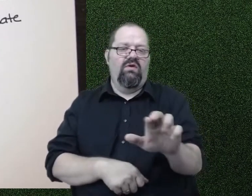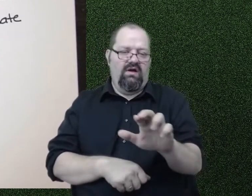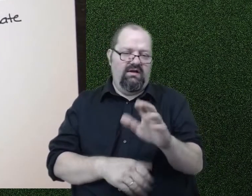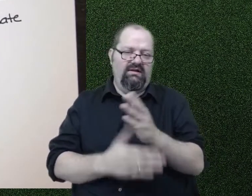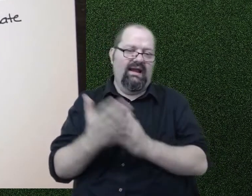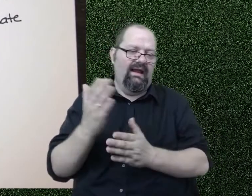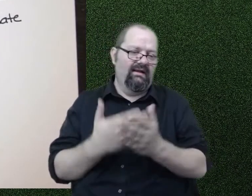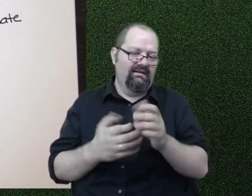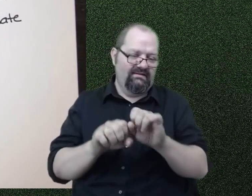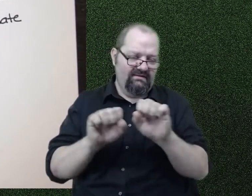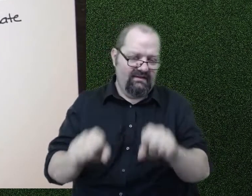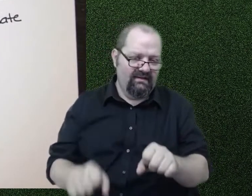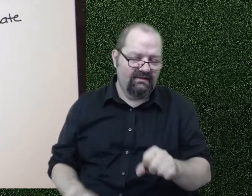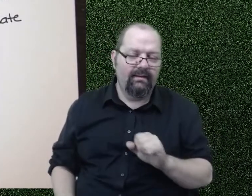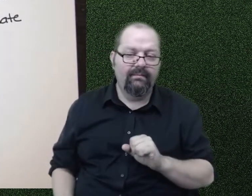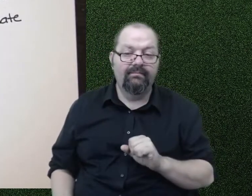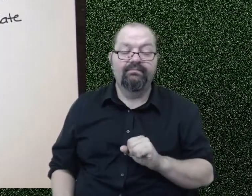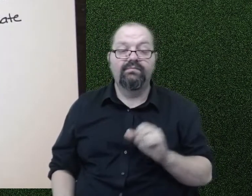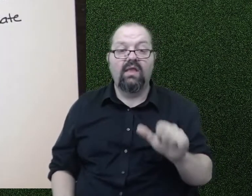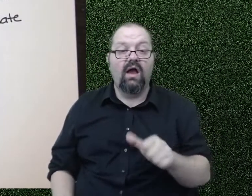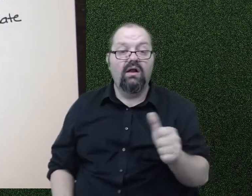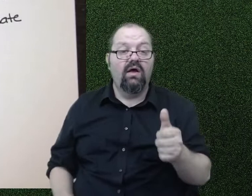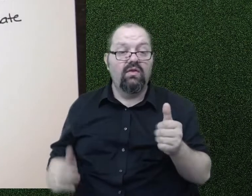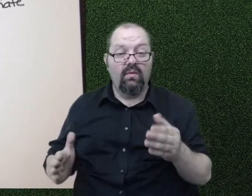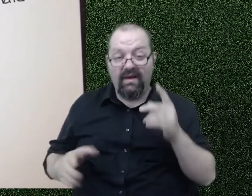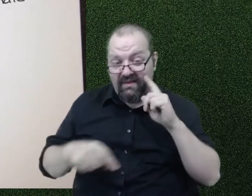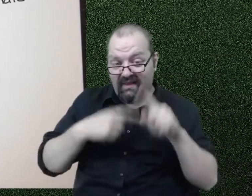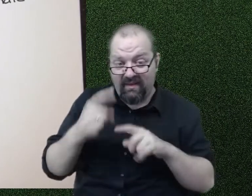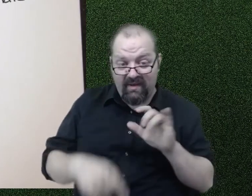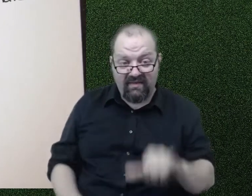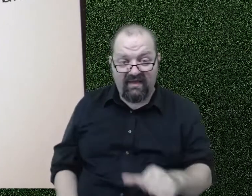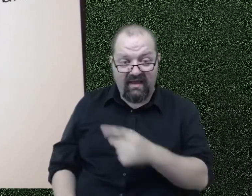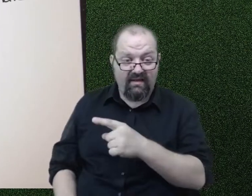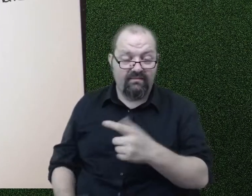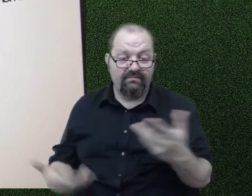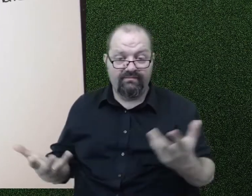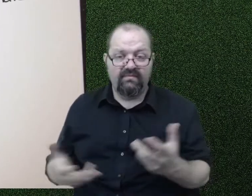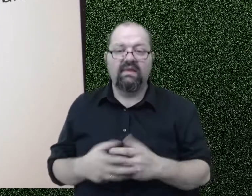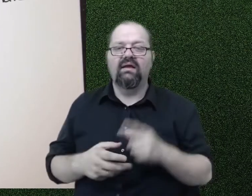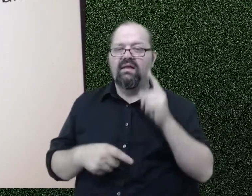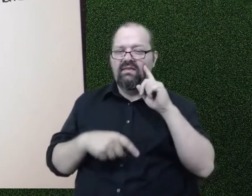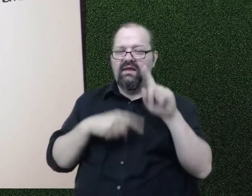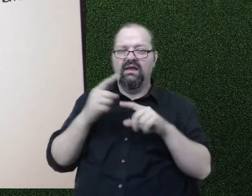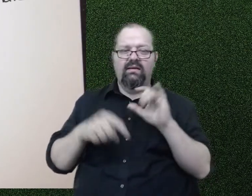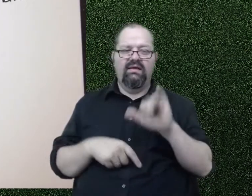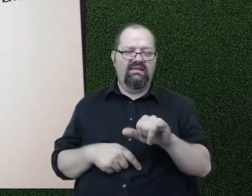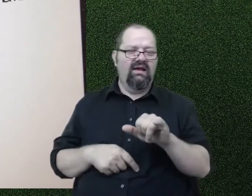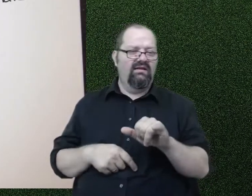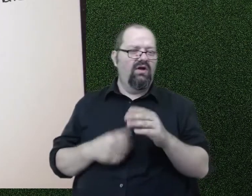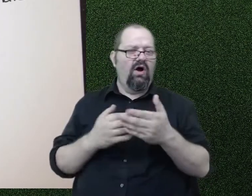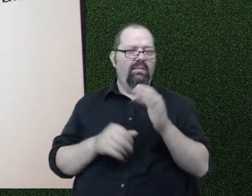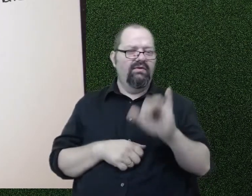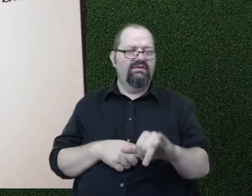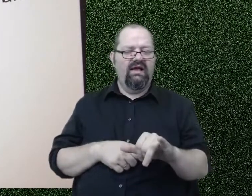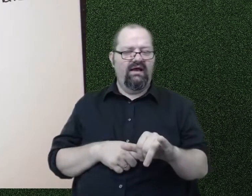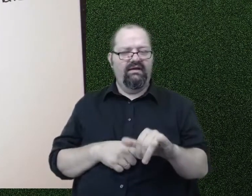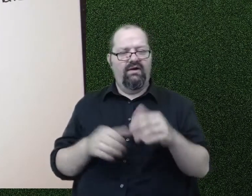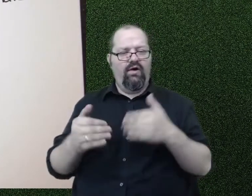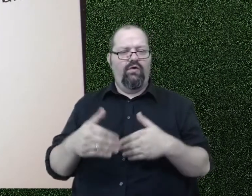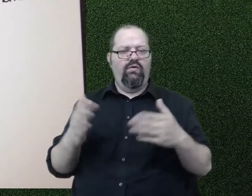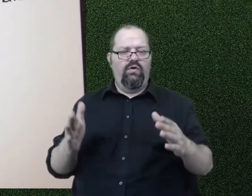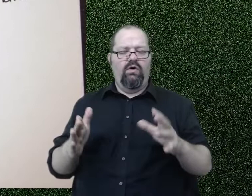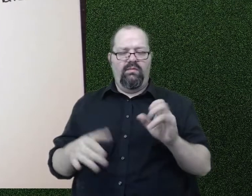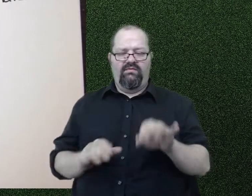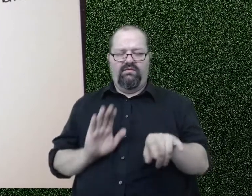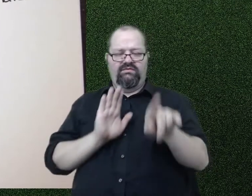system. Another way to think about this is to think about this as a room. Like if you're standing in the back corner of a room